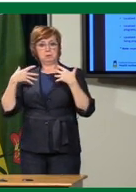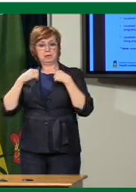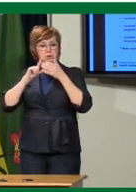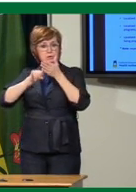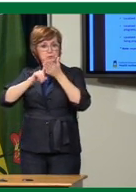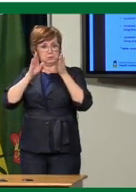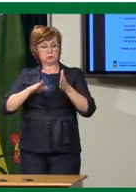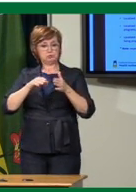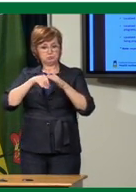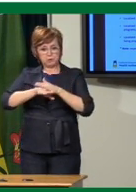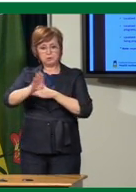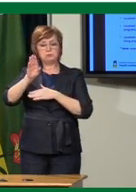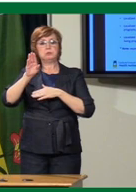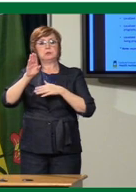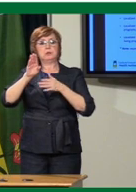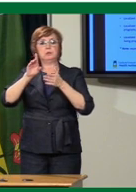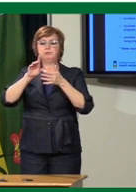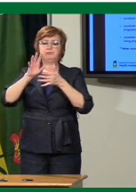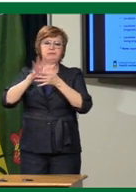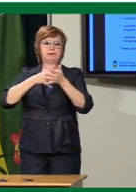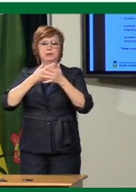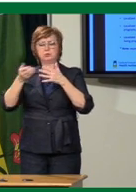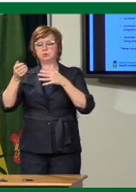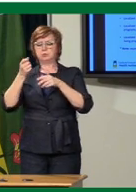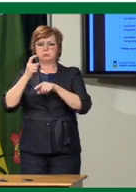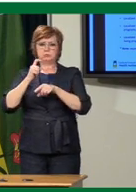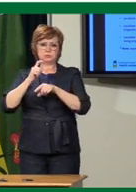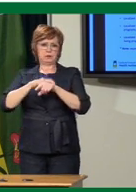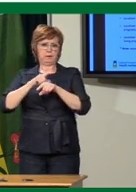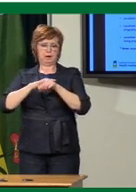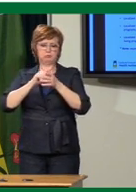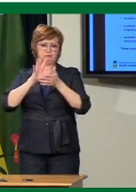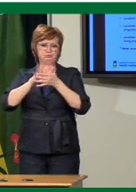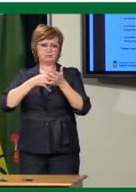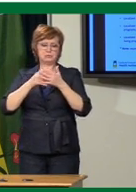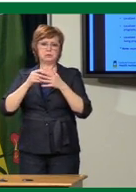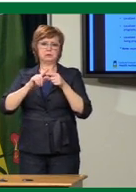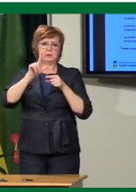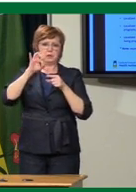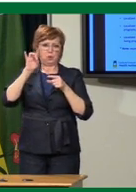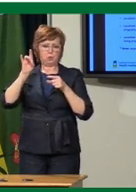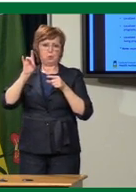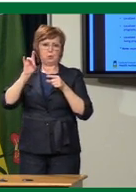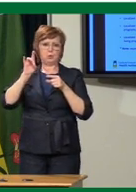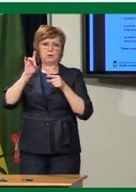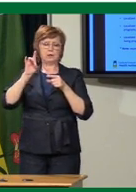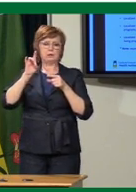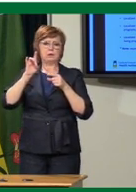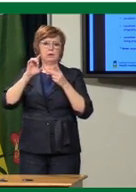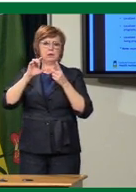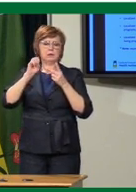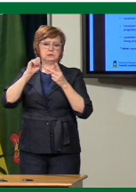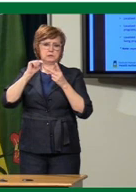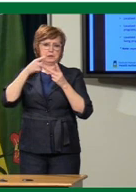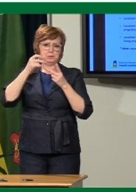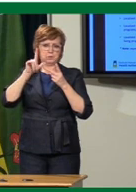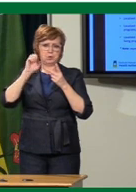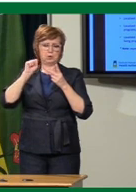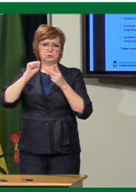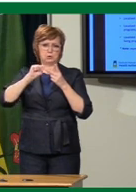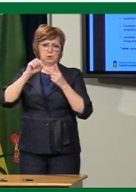inspections, localized and time-limited surgical slowdowns. We have examples in Lloydminster and St. Paul's Hospital in